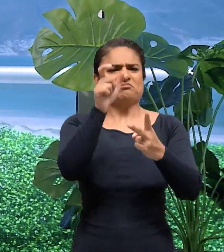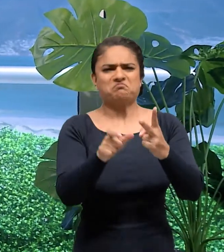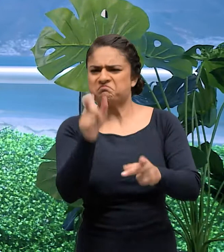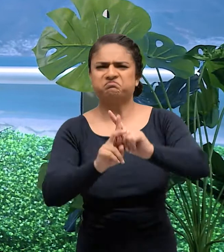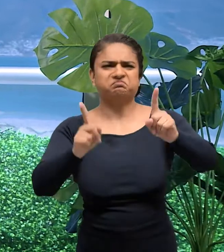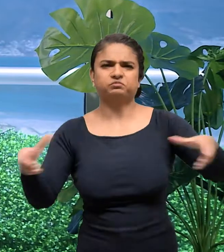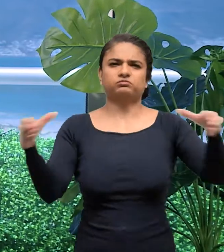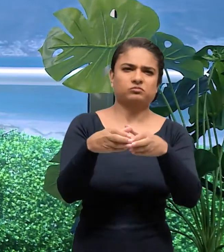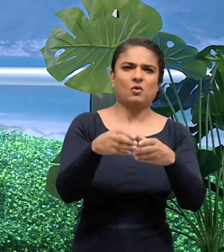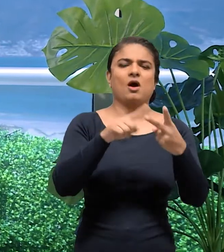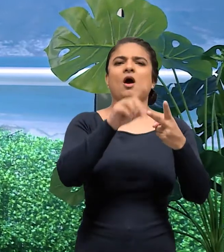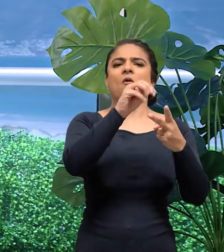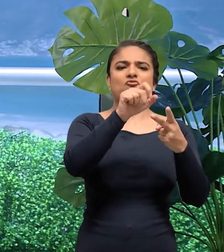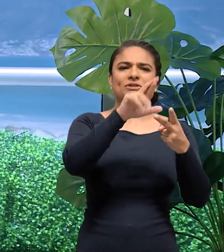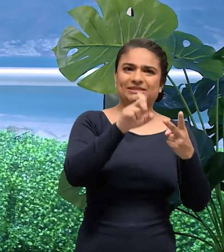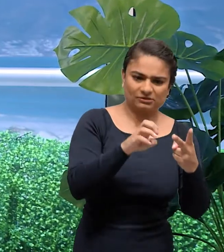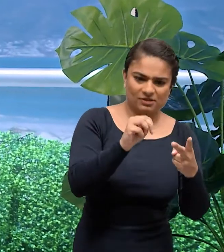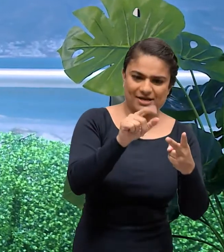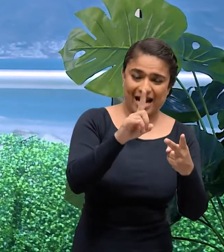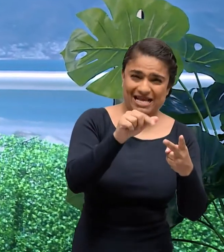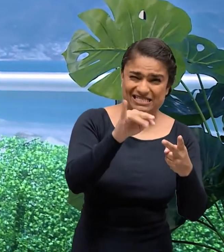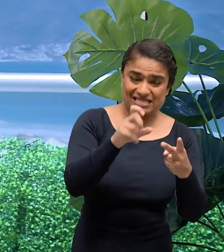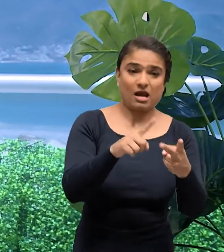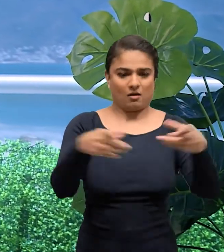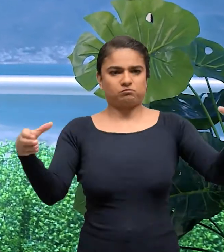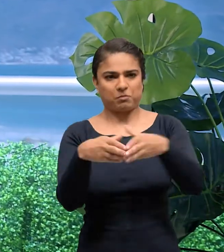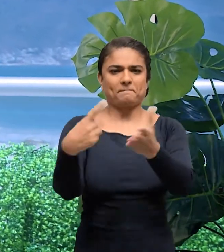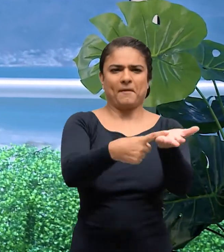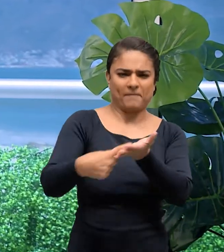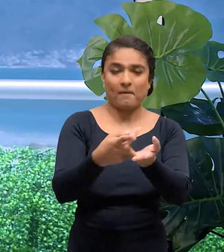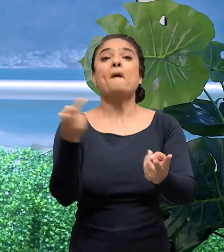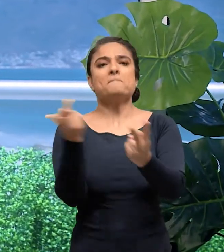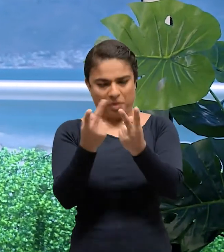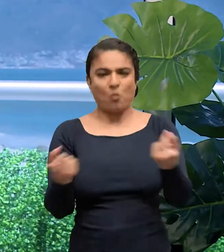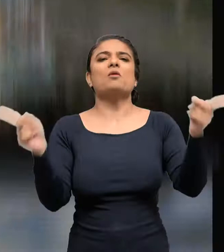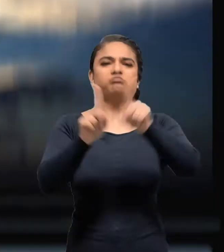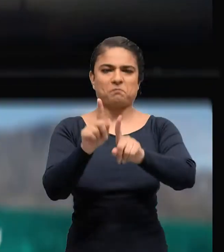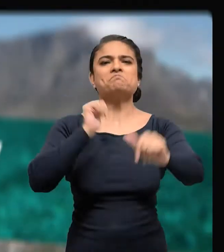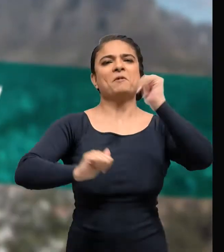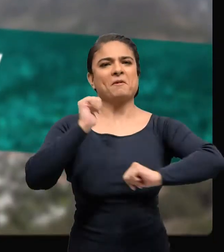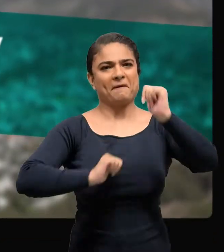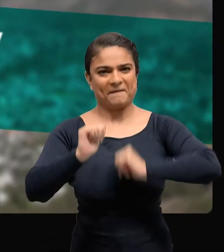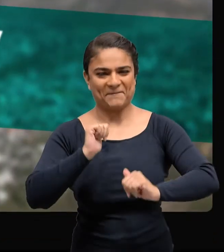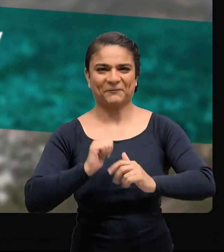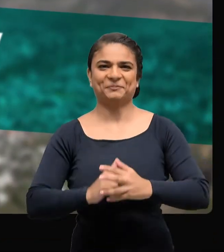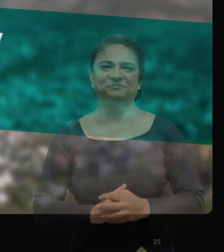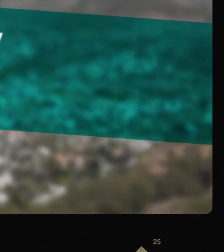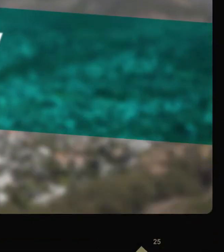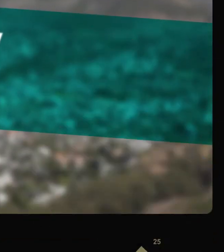gebaseer is. Ons besoek die Unmute Dance Company en ontmoet stigters Andile Vellem en Nadine McKenzie.